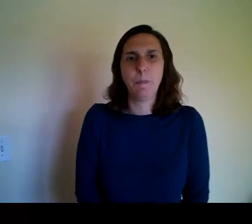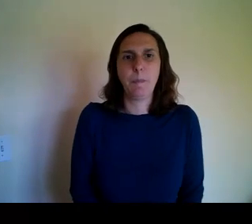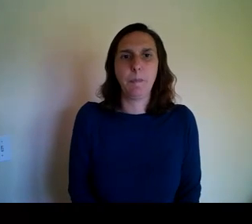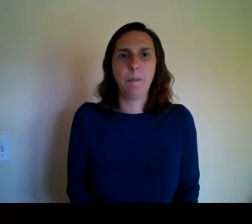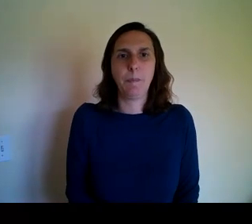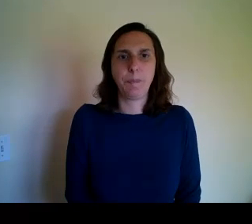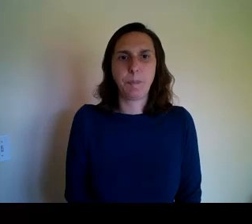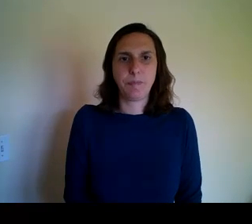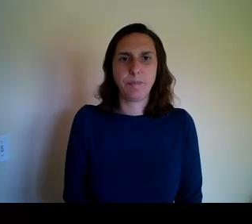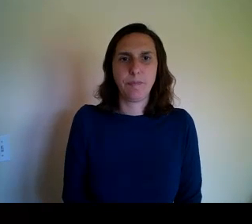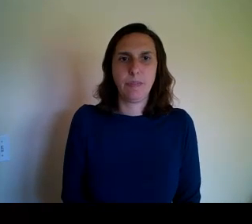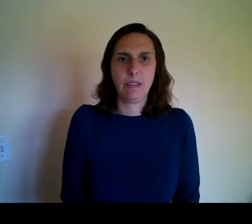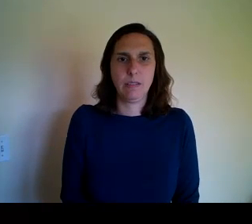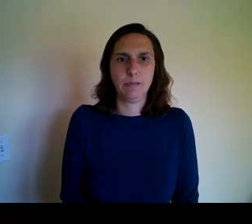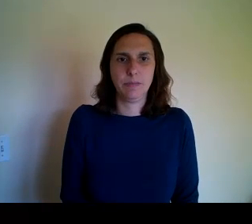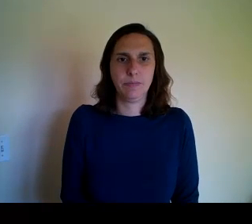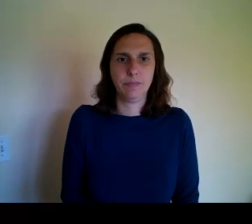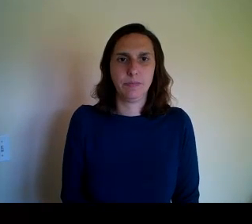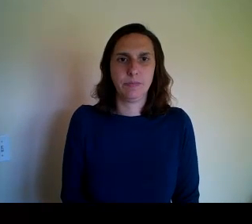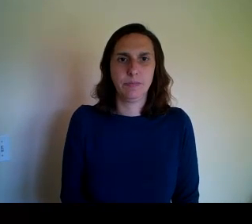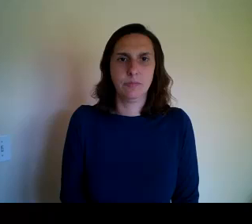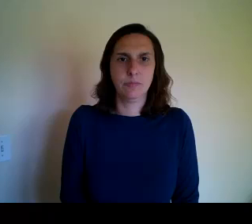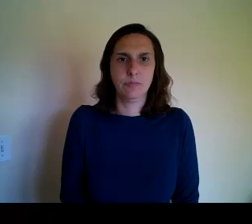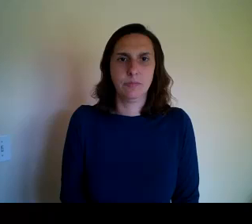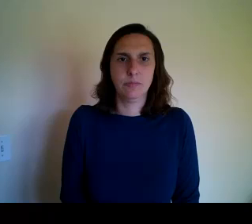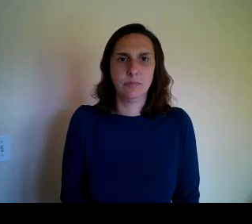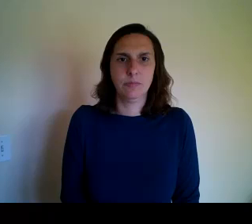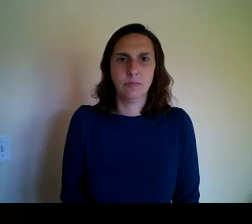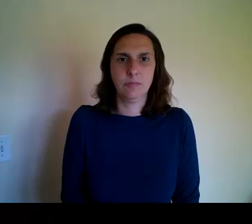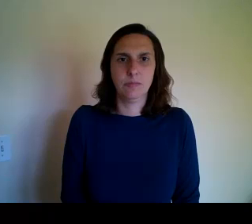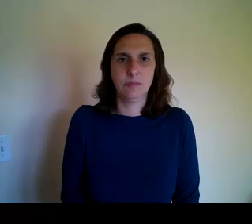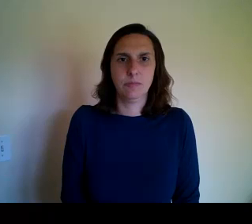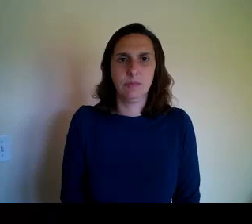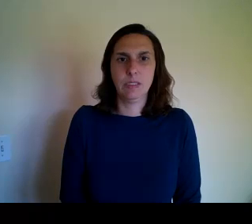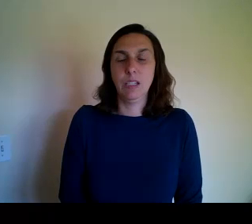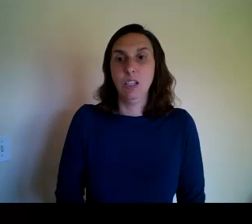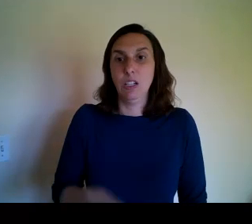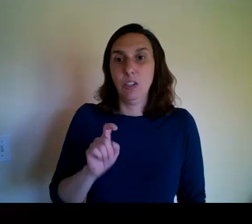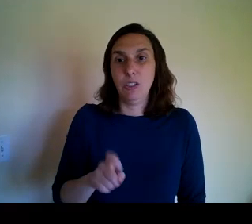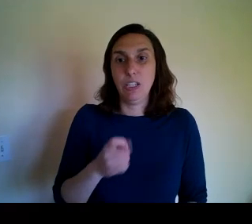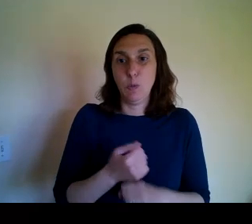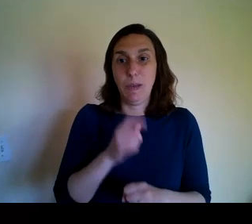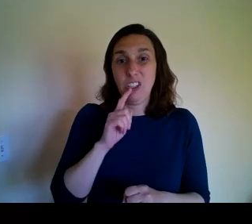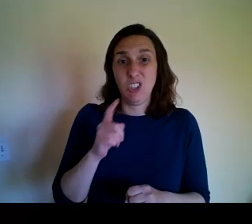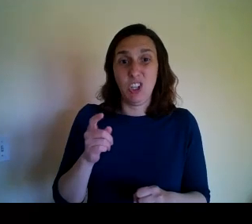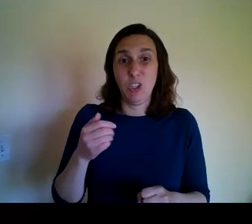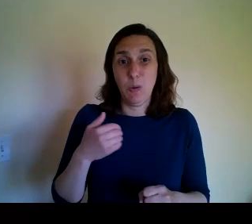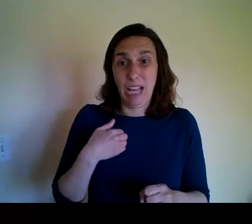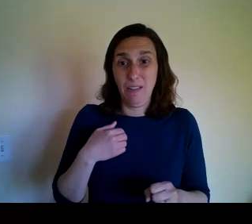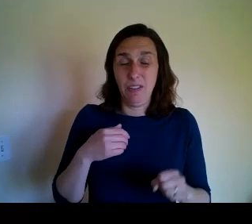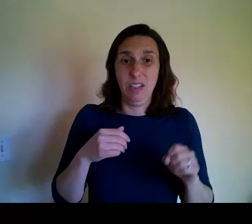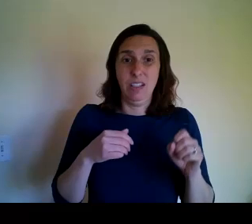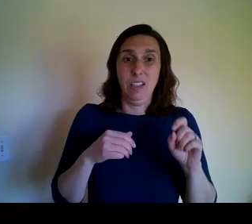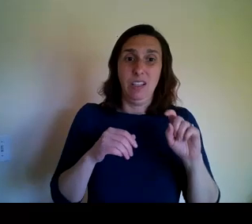and then you have to hit this key, put the 3 in x. Make sure you get your parenthesis, exit out of here, and exit back to